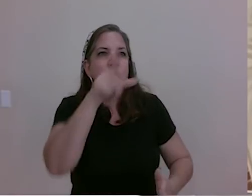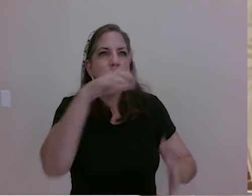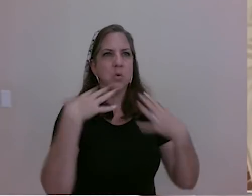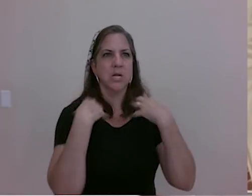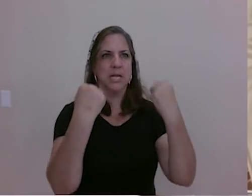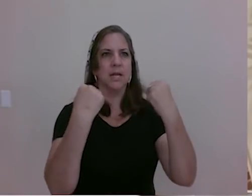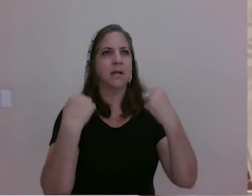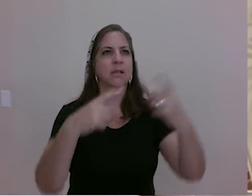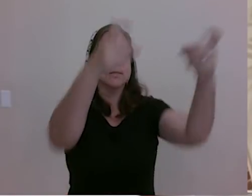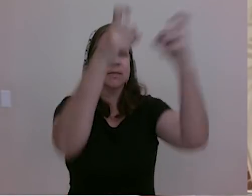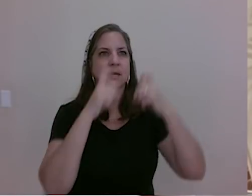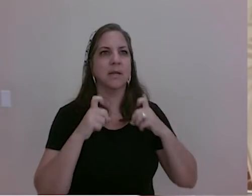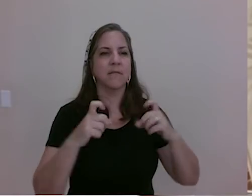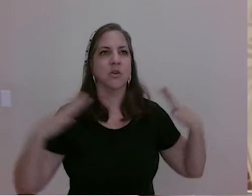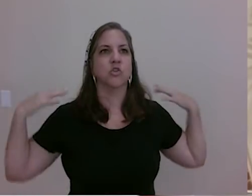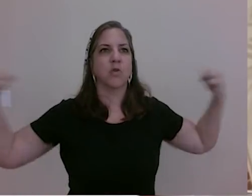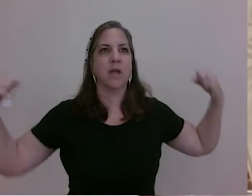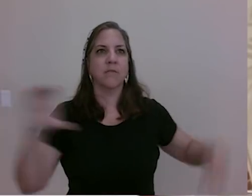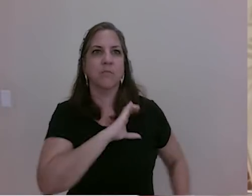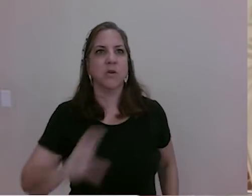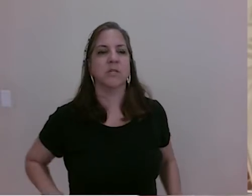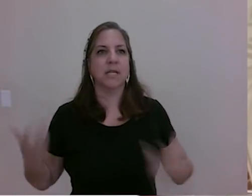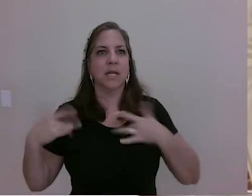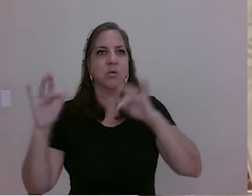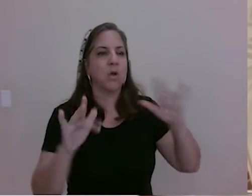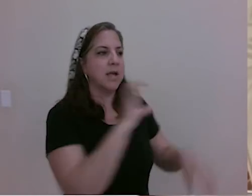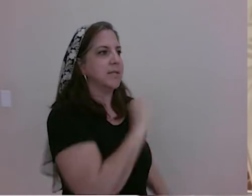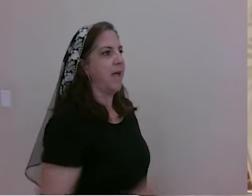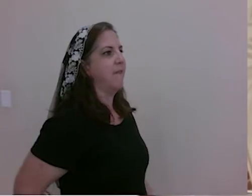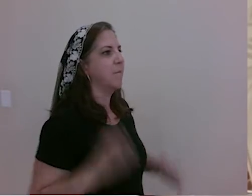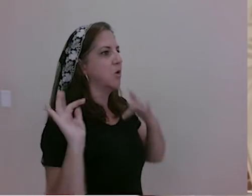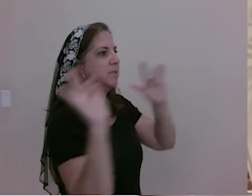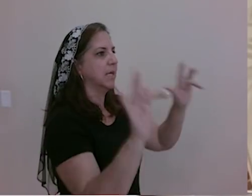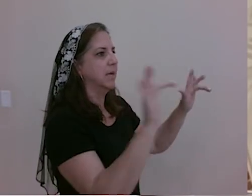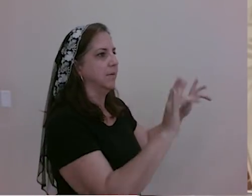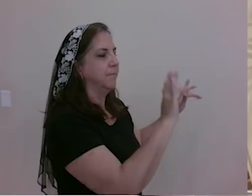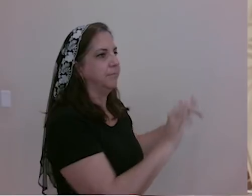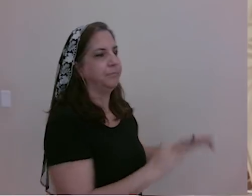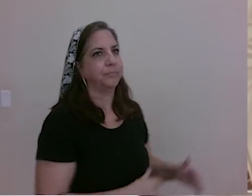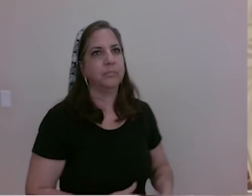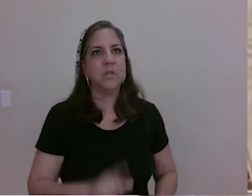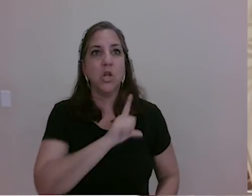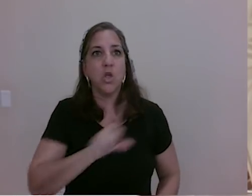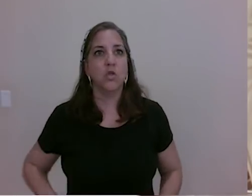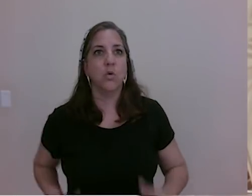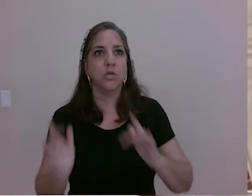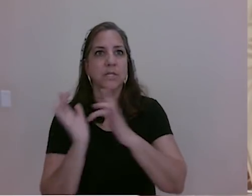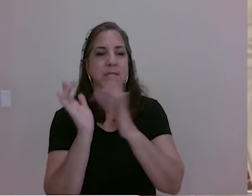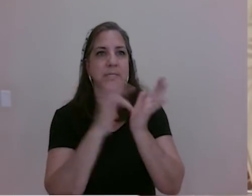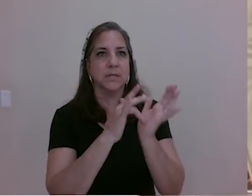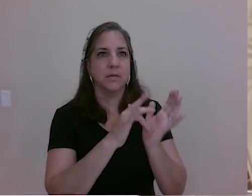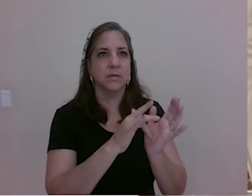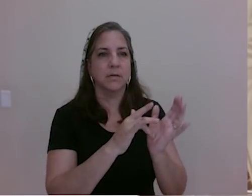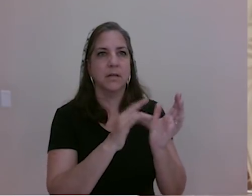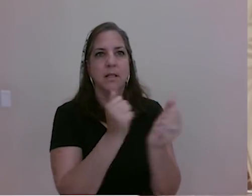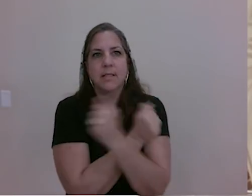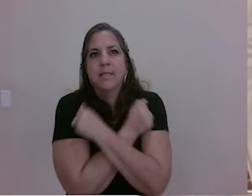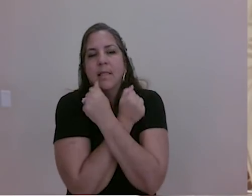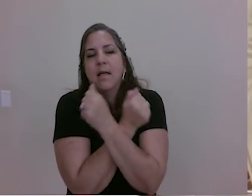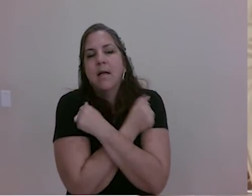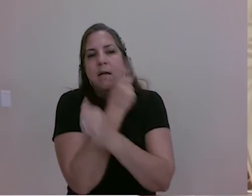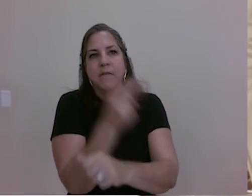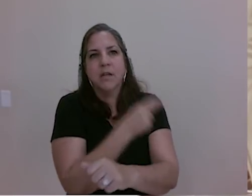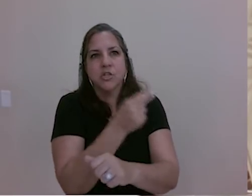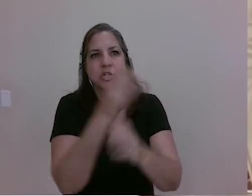have mercy. Christ, have mercy. Lord Jesus, loving Shepherd, you show us the way.